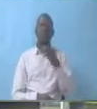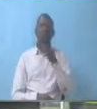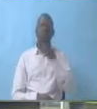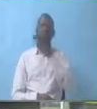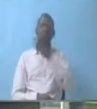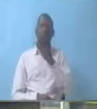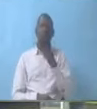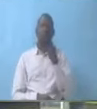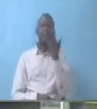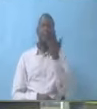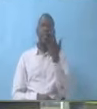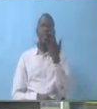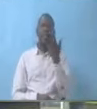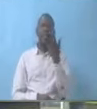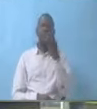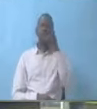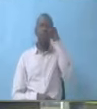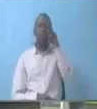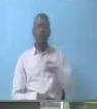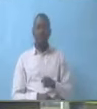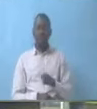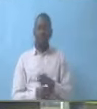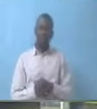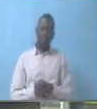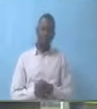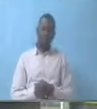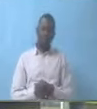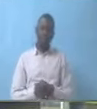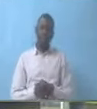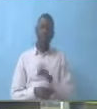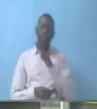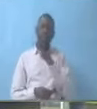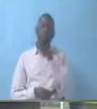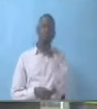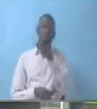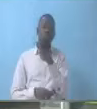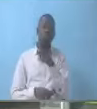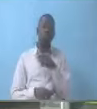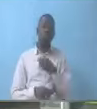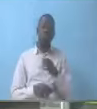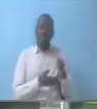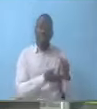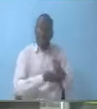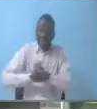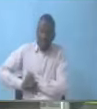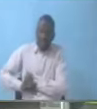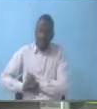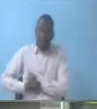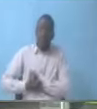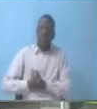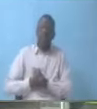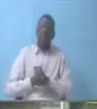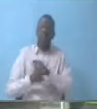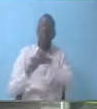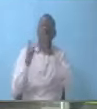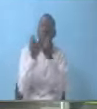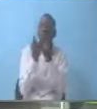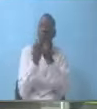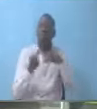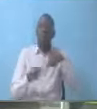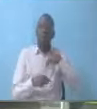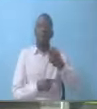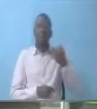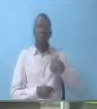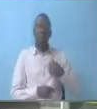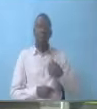And Mr. Mbai, yes. this is, you freeze the assets of people even before any judicial inquiry, mm-hmm.